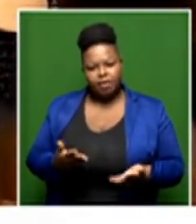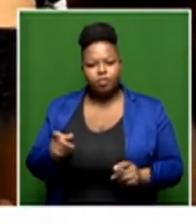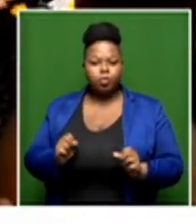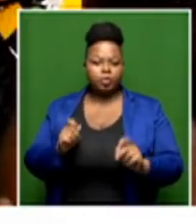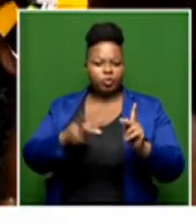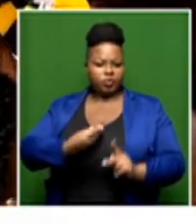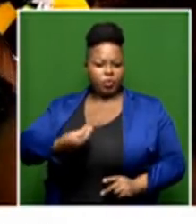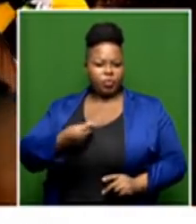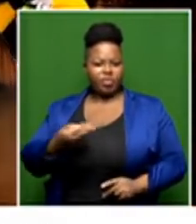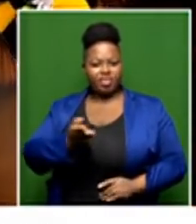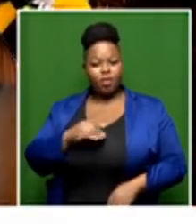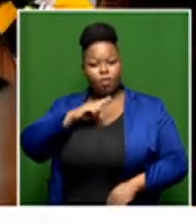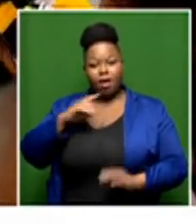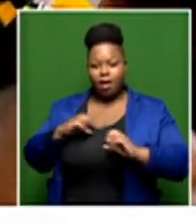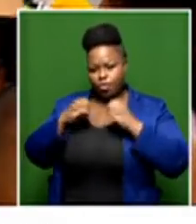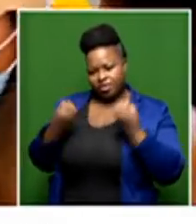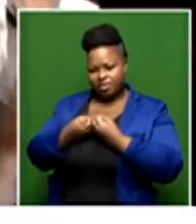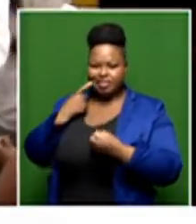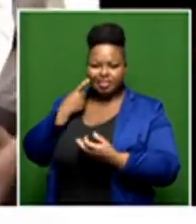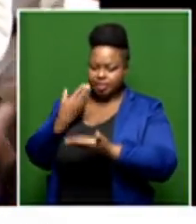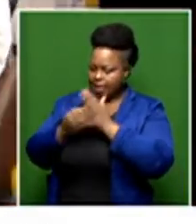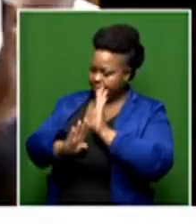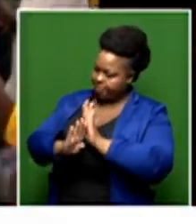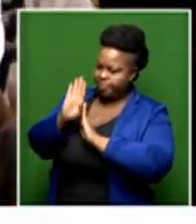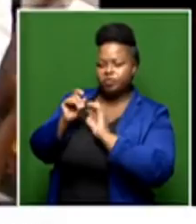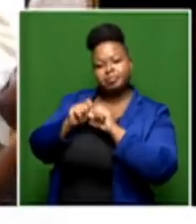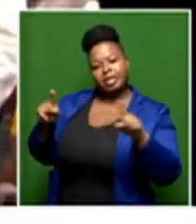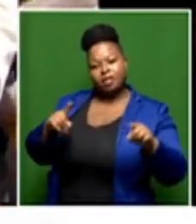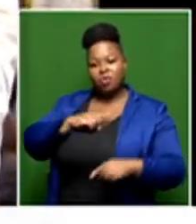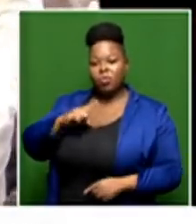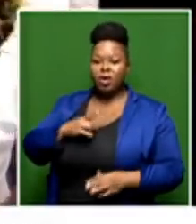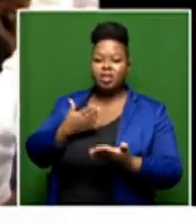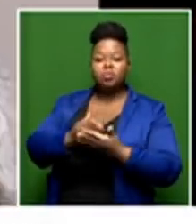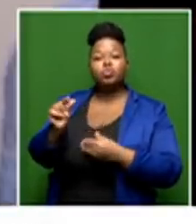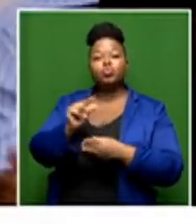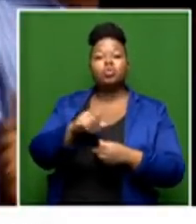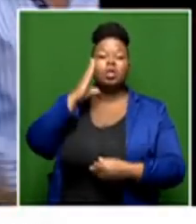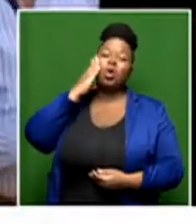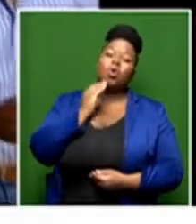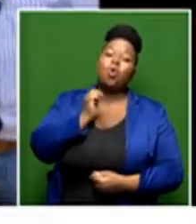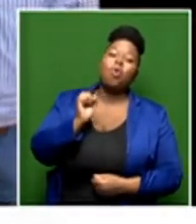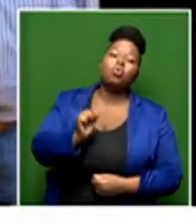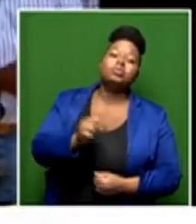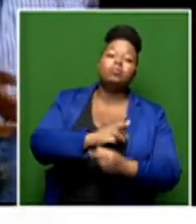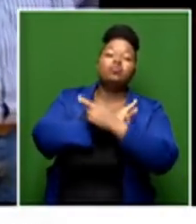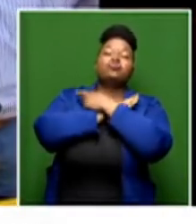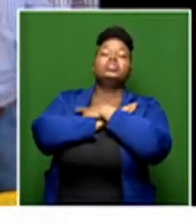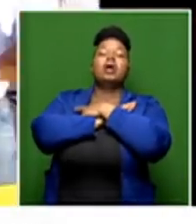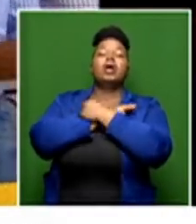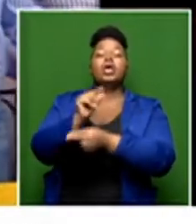build an organization for themselves, because the retirees are soon going to be out of